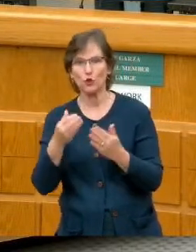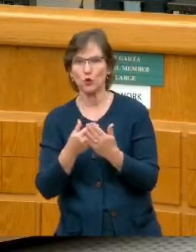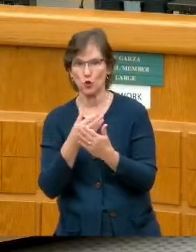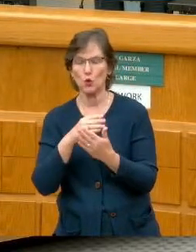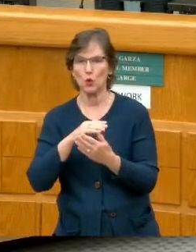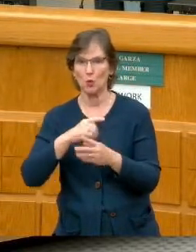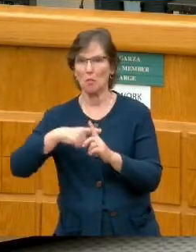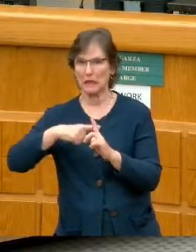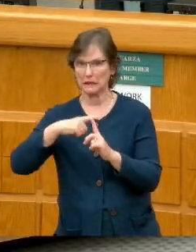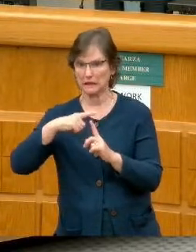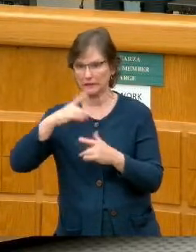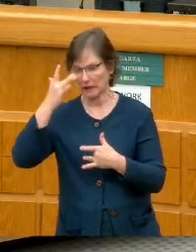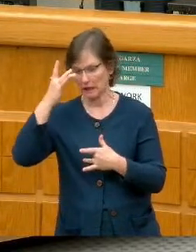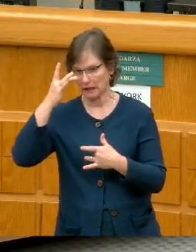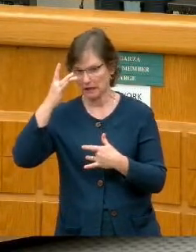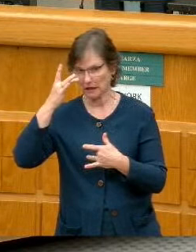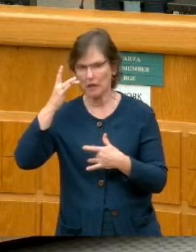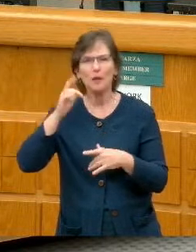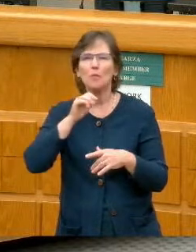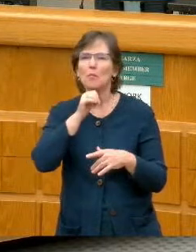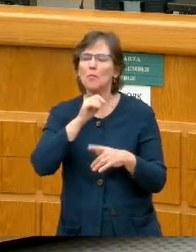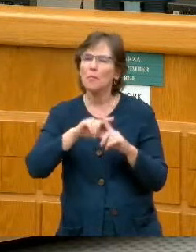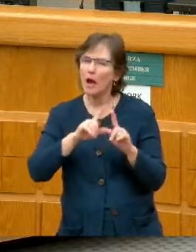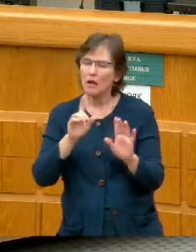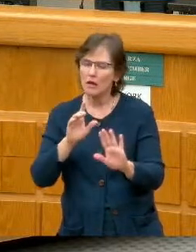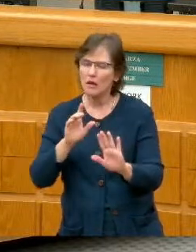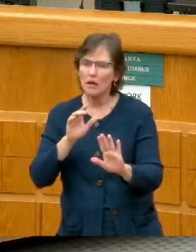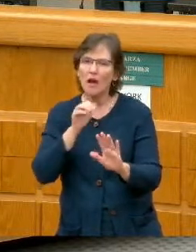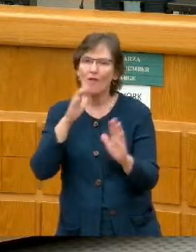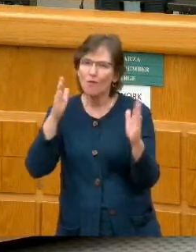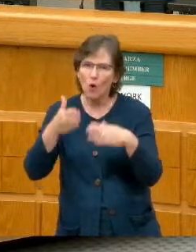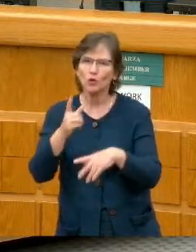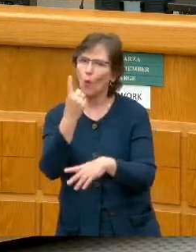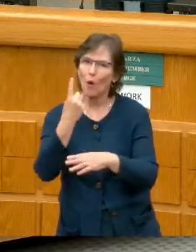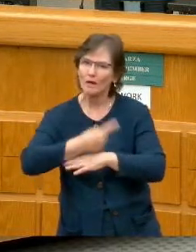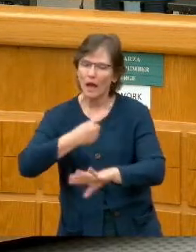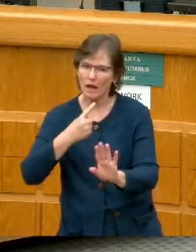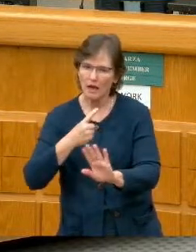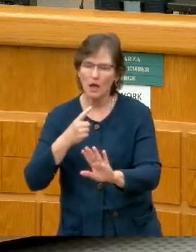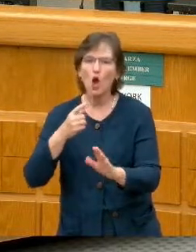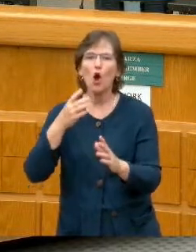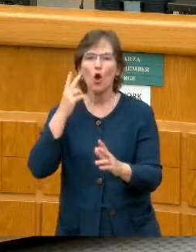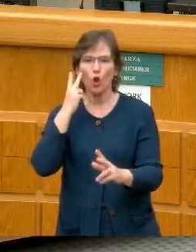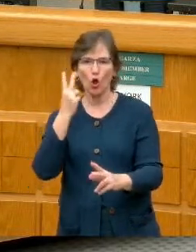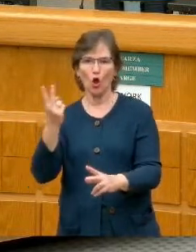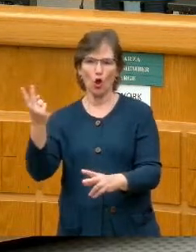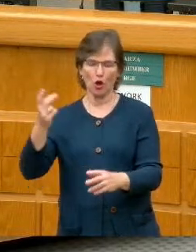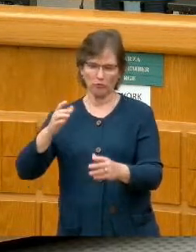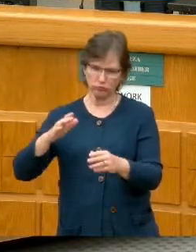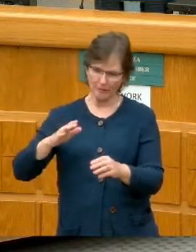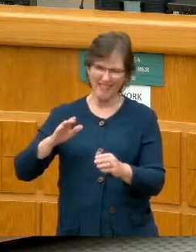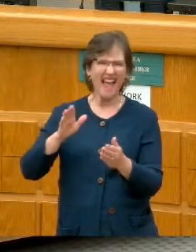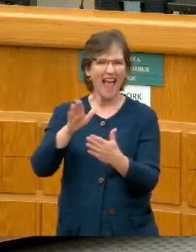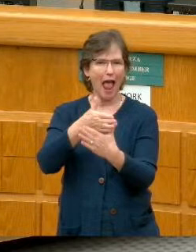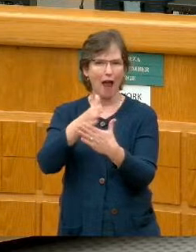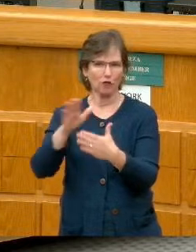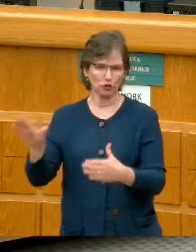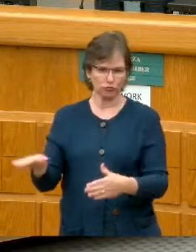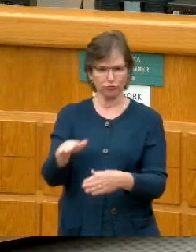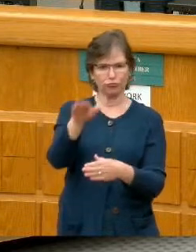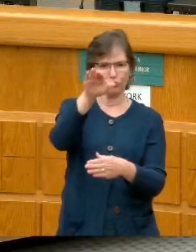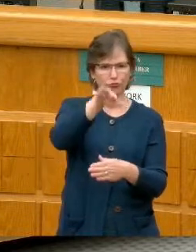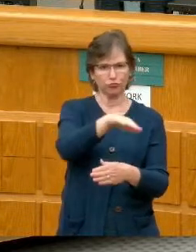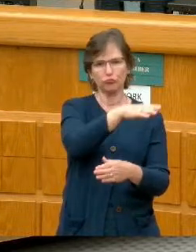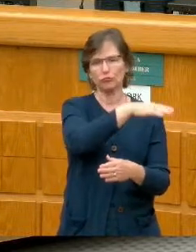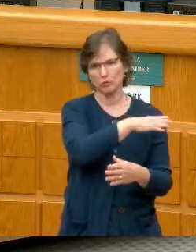you shouldn't focus in on any one day, and you want to look at the long-term average. And overall, we're getting to see more and more single-digit